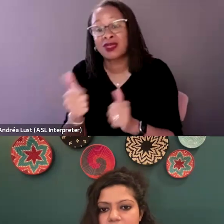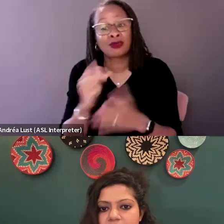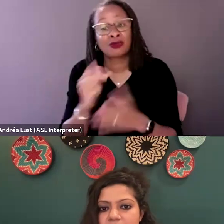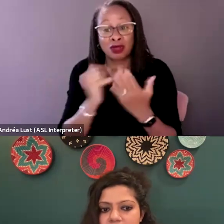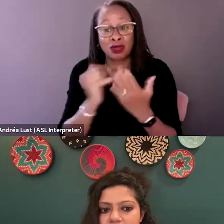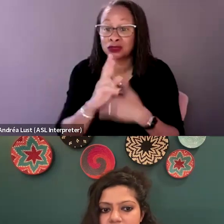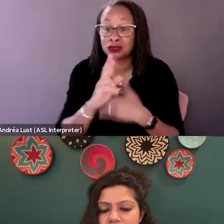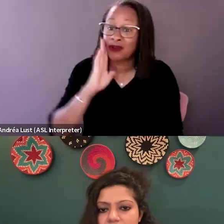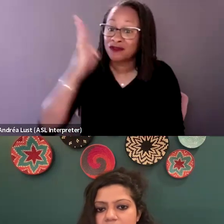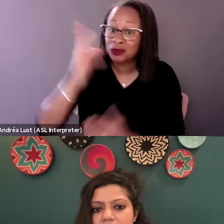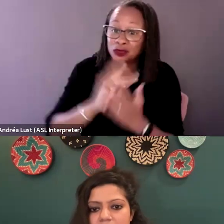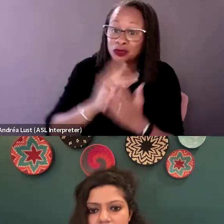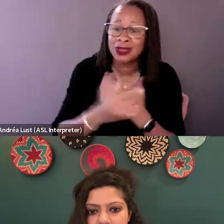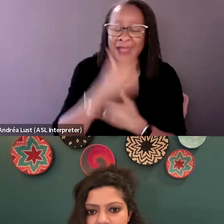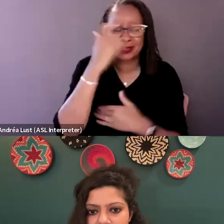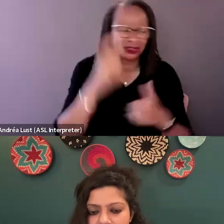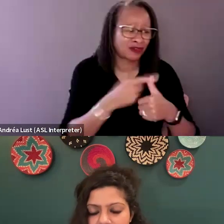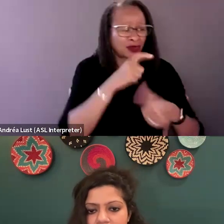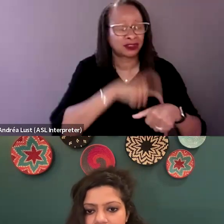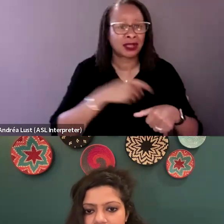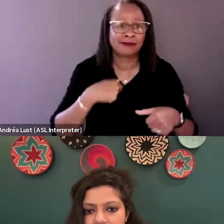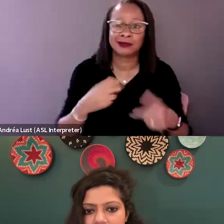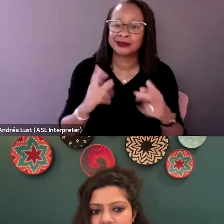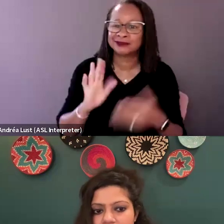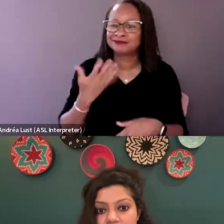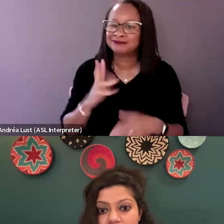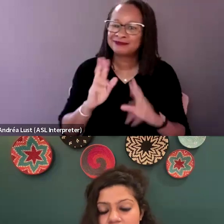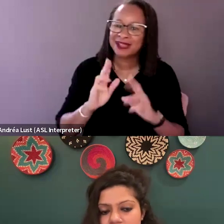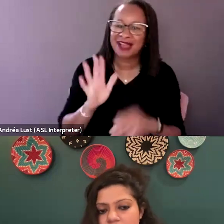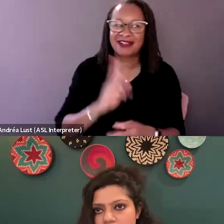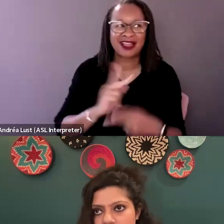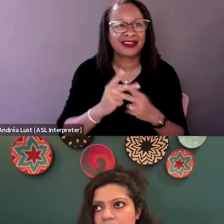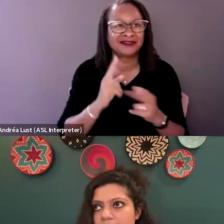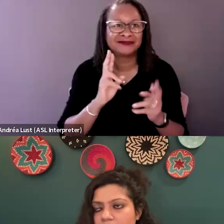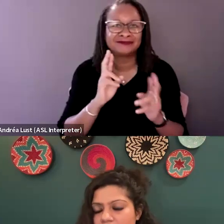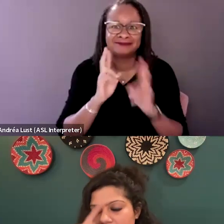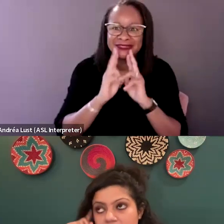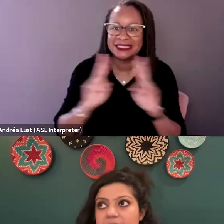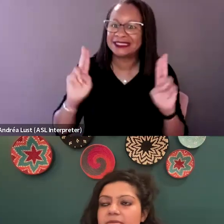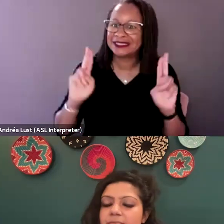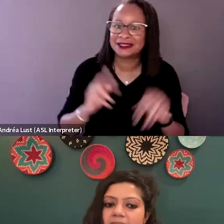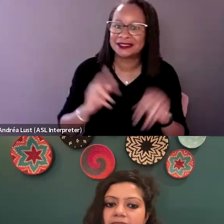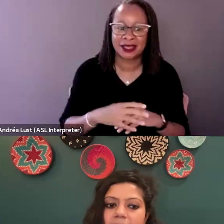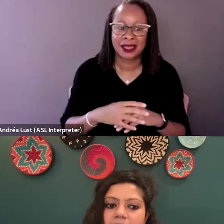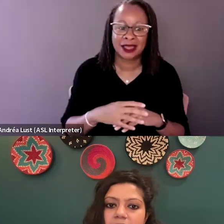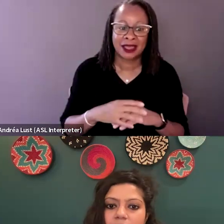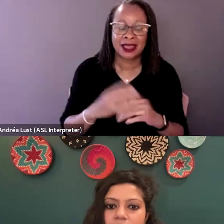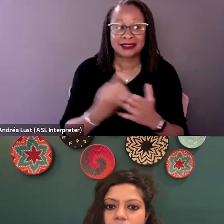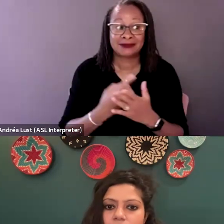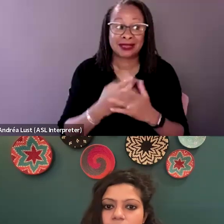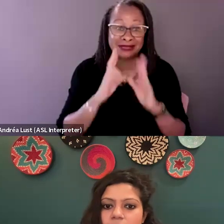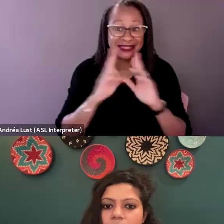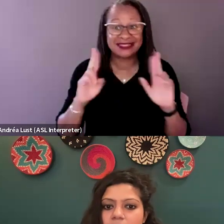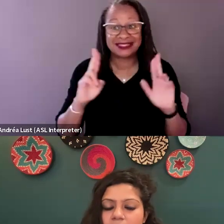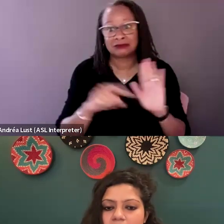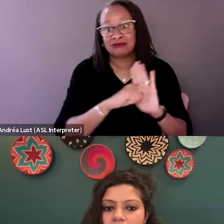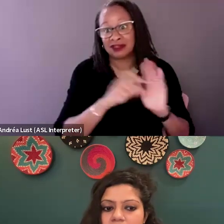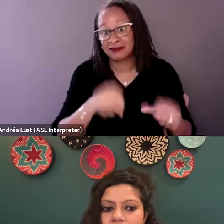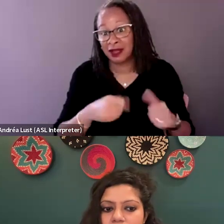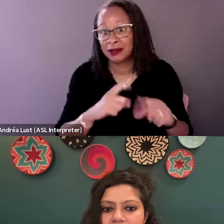label as a kind of an anti-goalpost instead of a goalpost. So when you think of what the creative documentary is not, so when